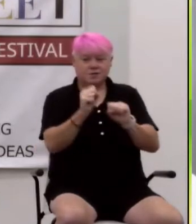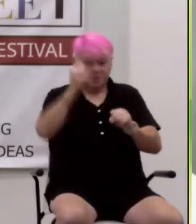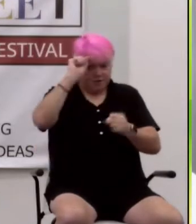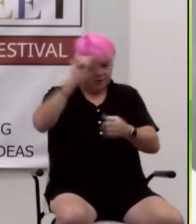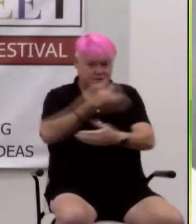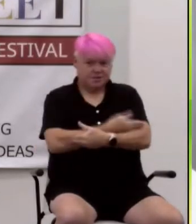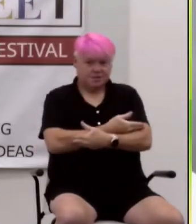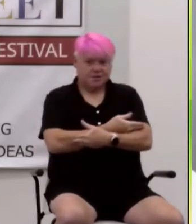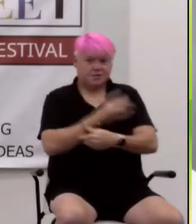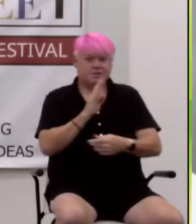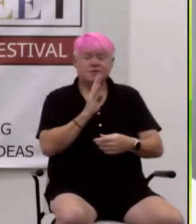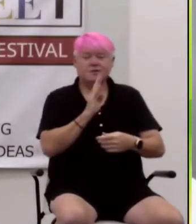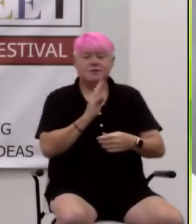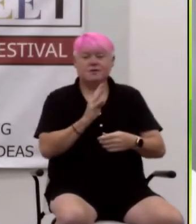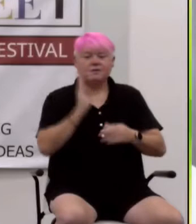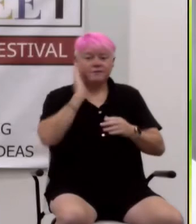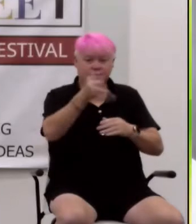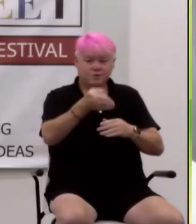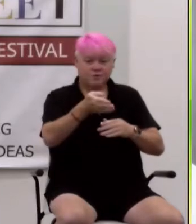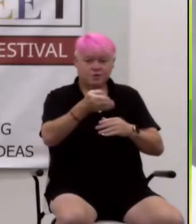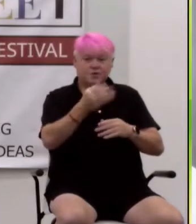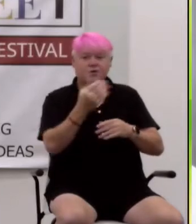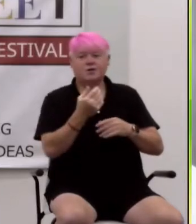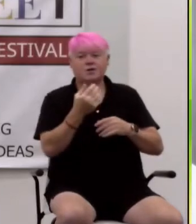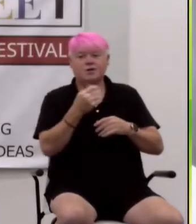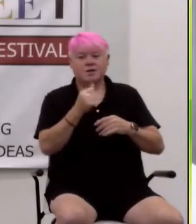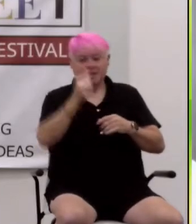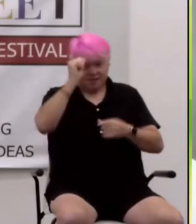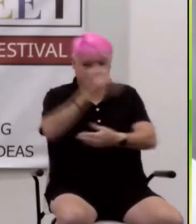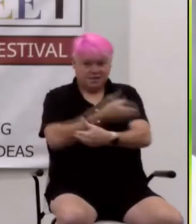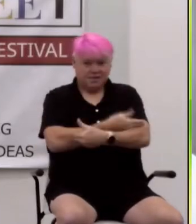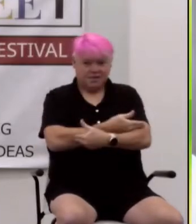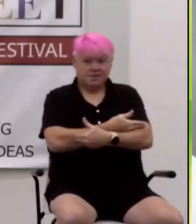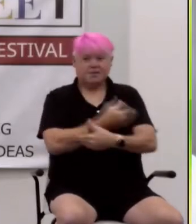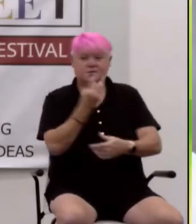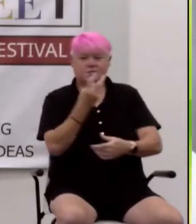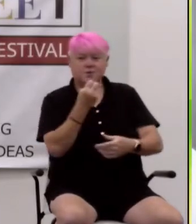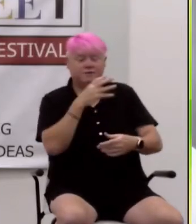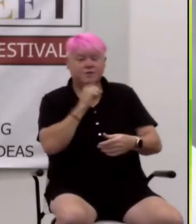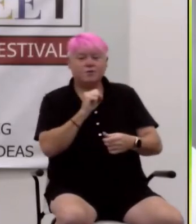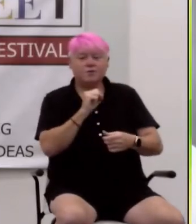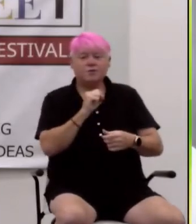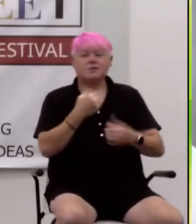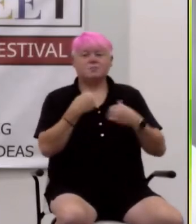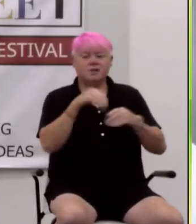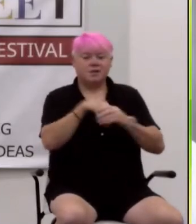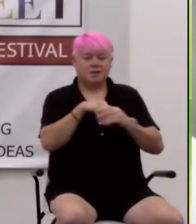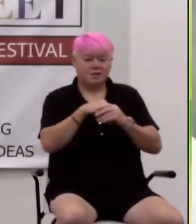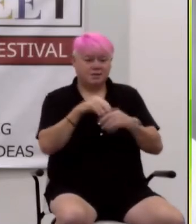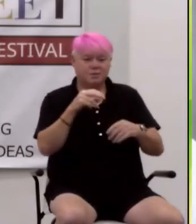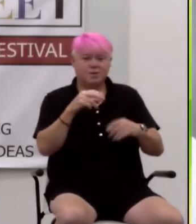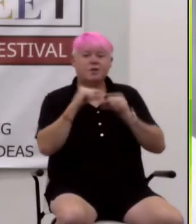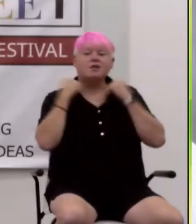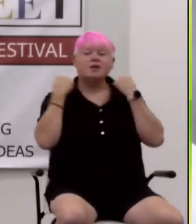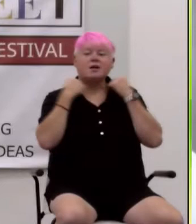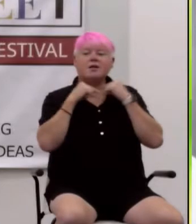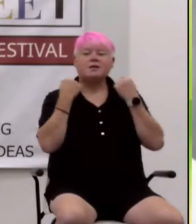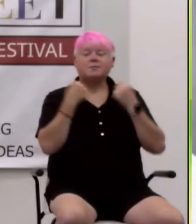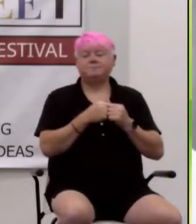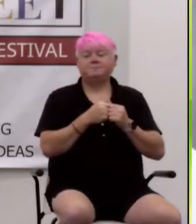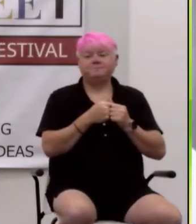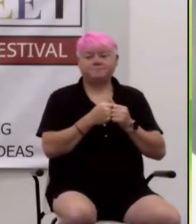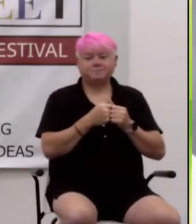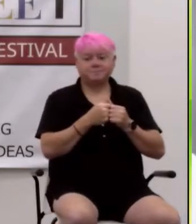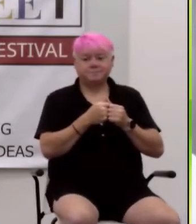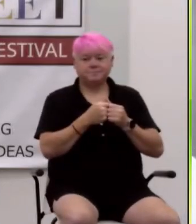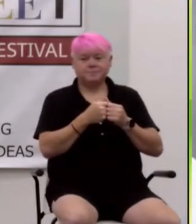12-year-old Jack Bolton has been left in the care of Sister Beatrice, a formidable nun who keeps him in cloistered seclusion in her grand